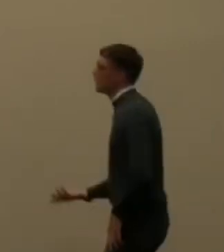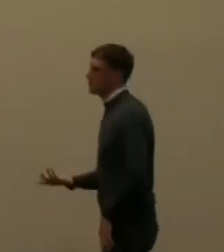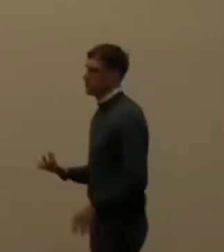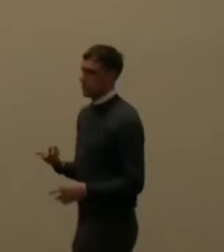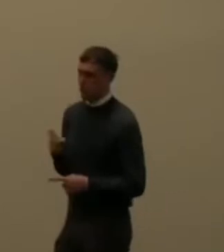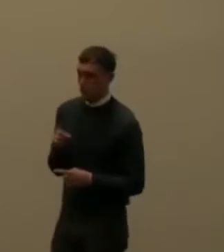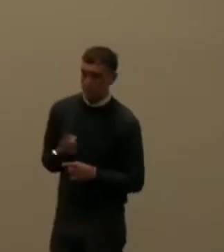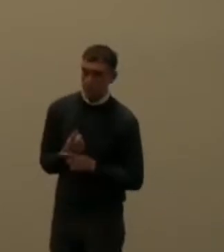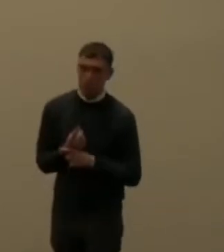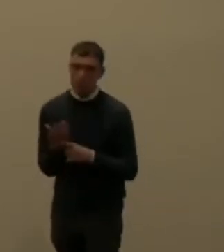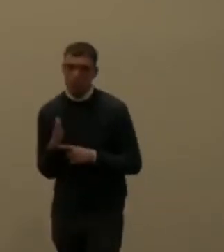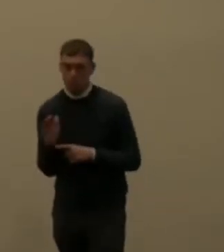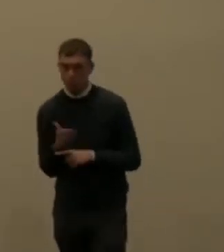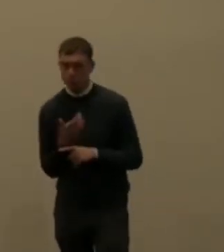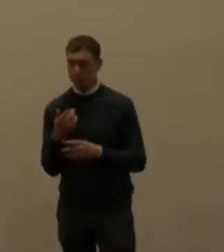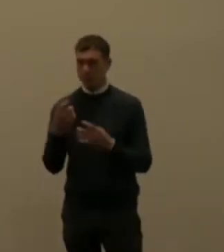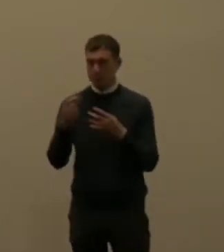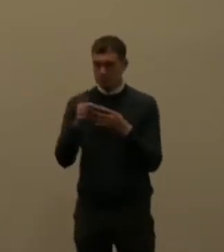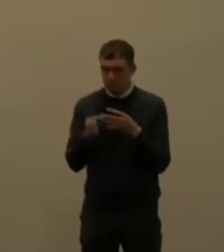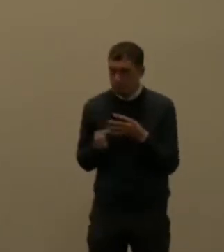of the functionalities?